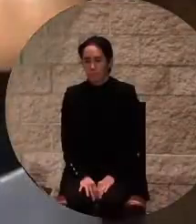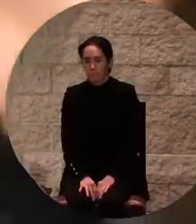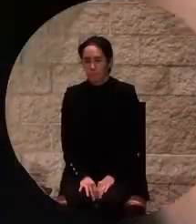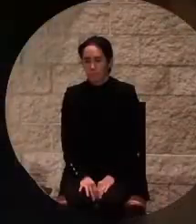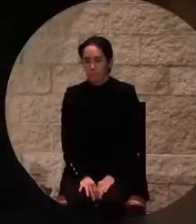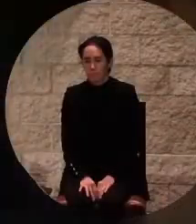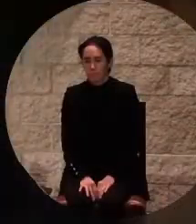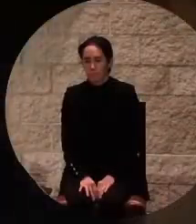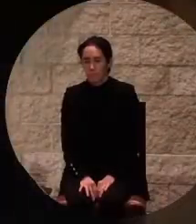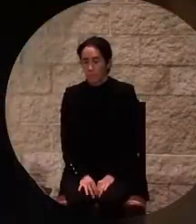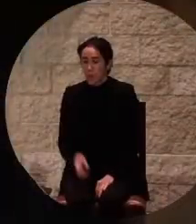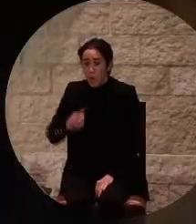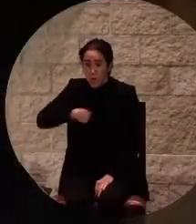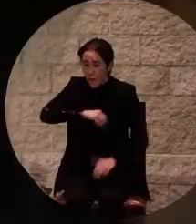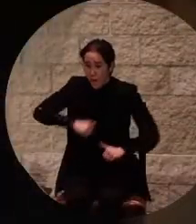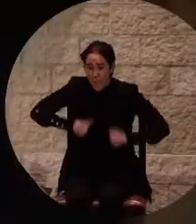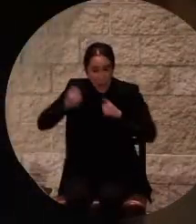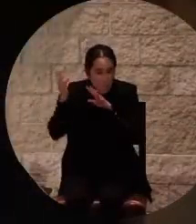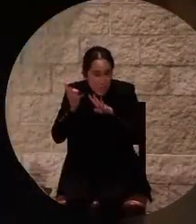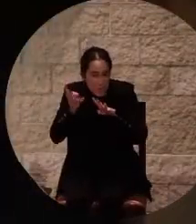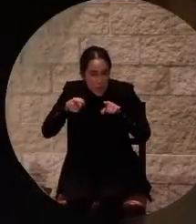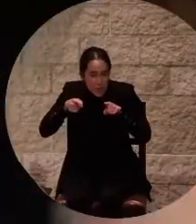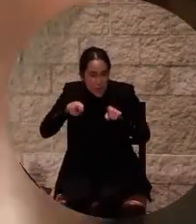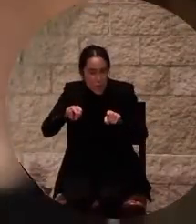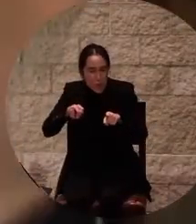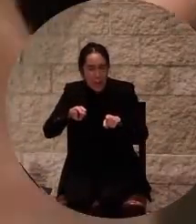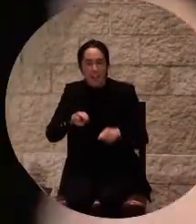But we are live streaming during the Christmas